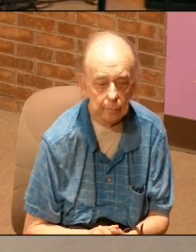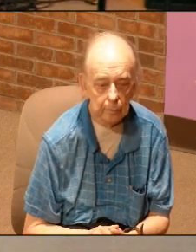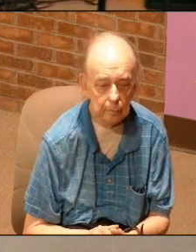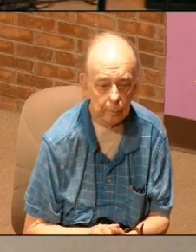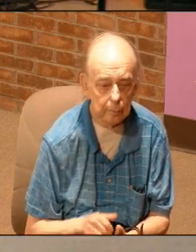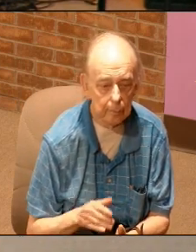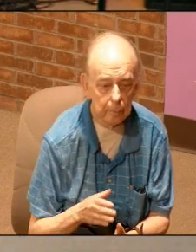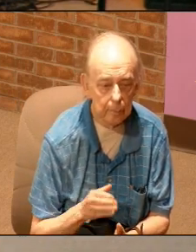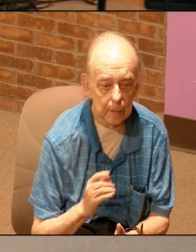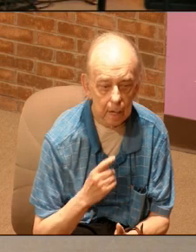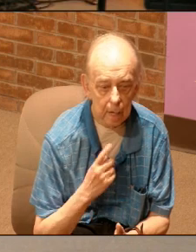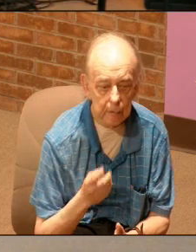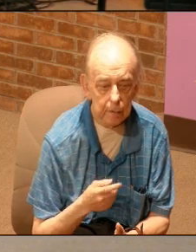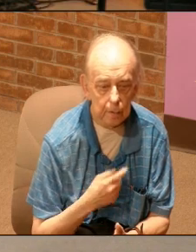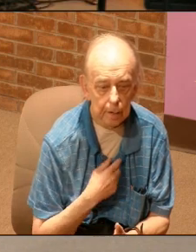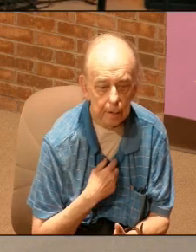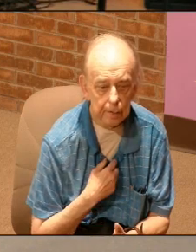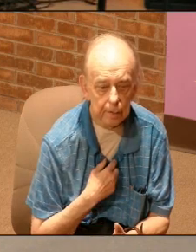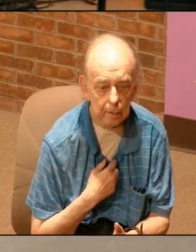But God told us